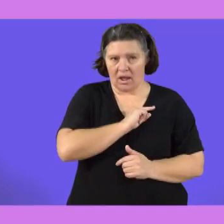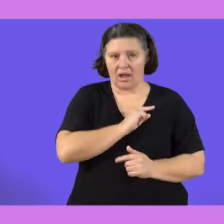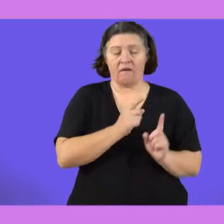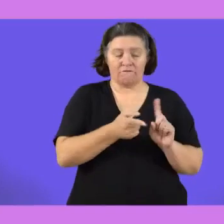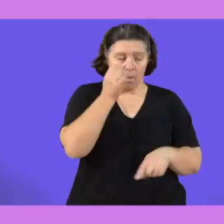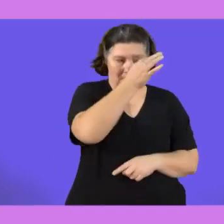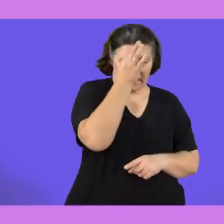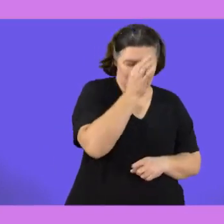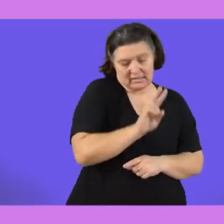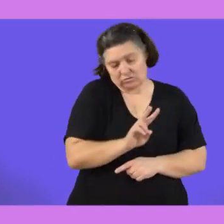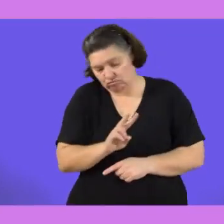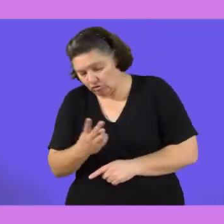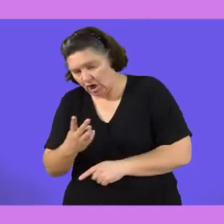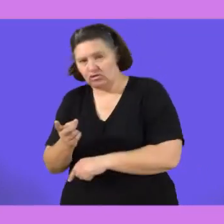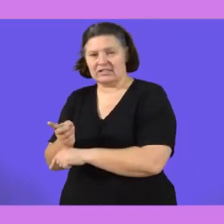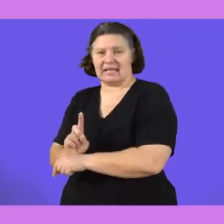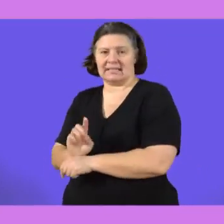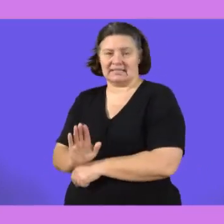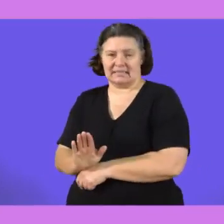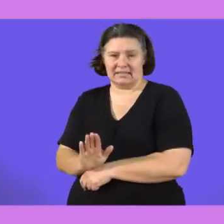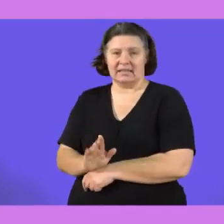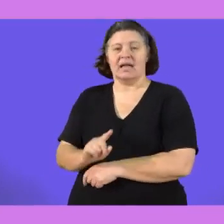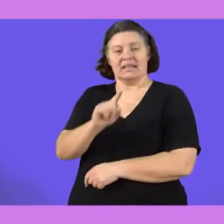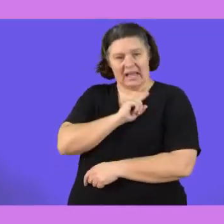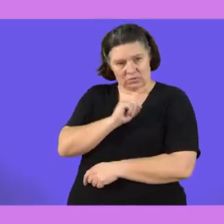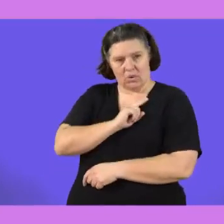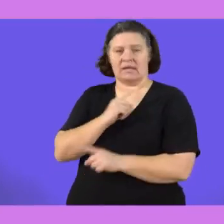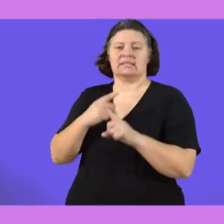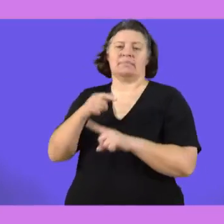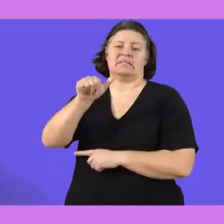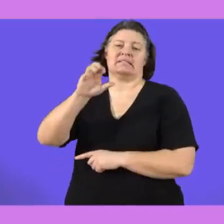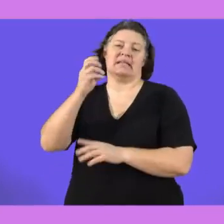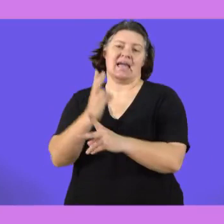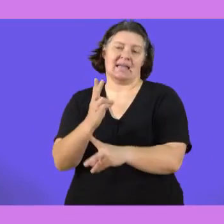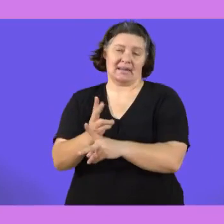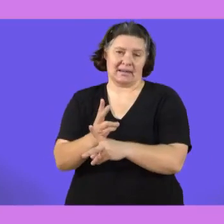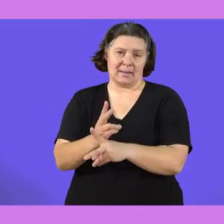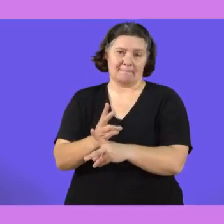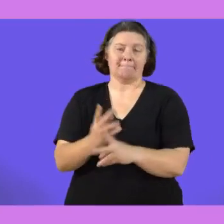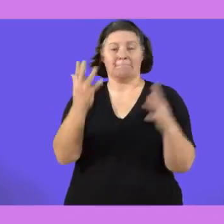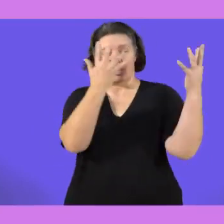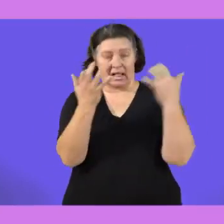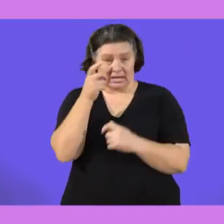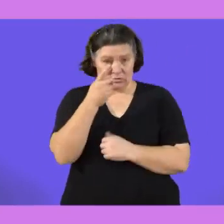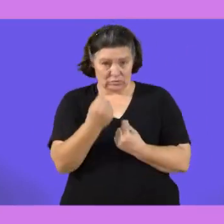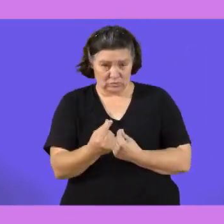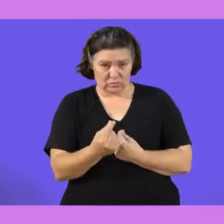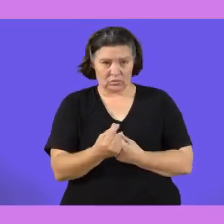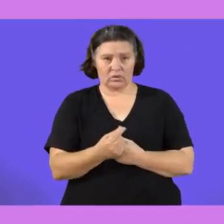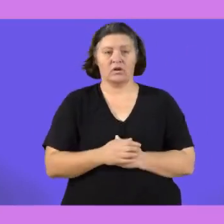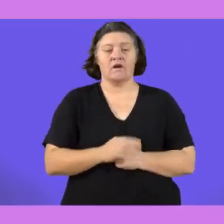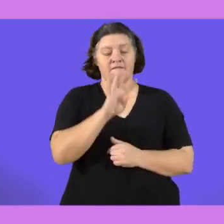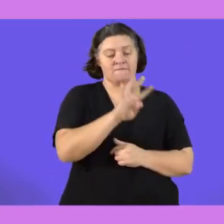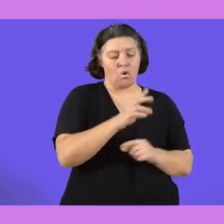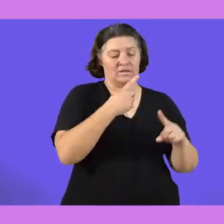Therefore, I go from minutes to seconds. And therefore, I multiply by 60 again. So if I do this calculation,